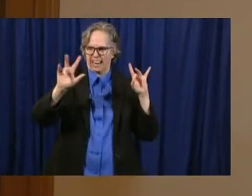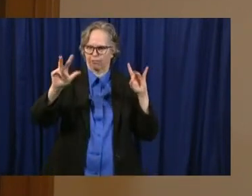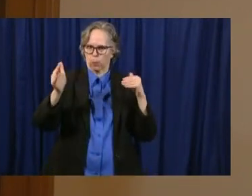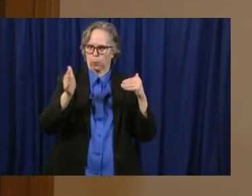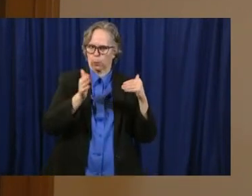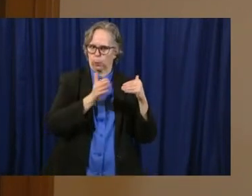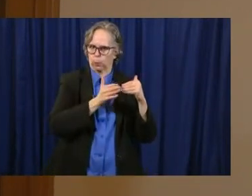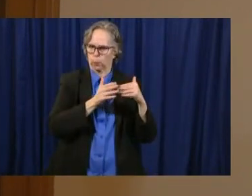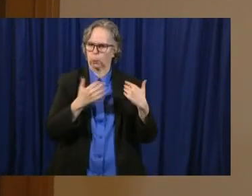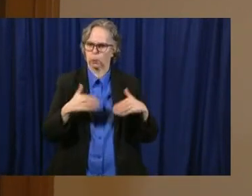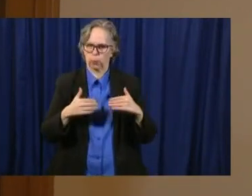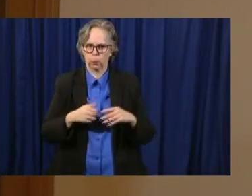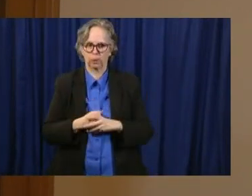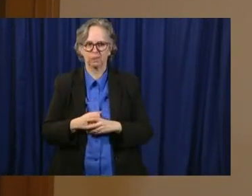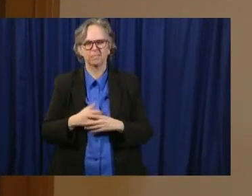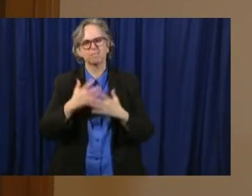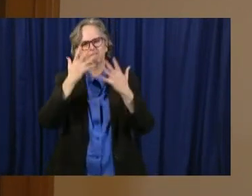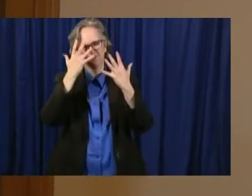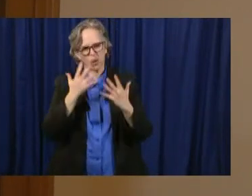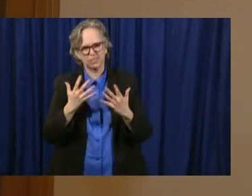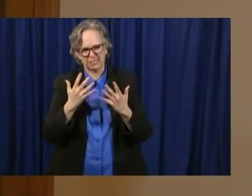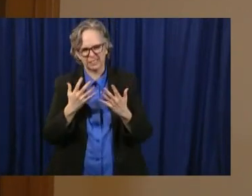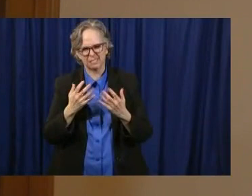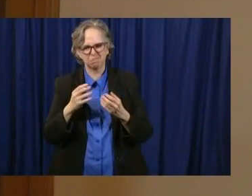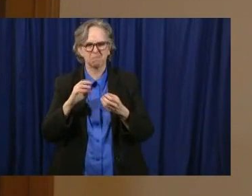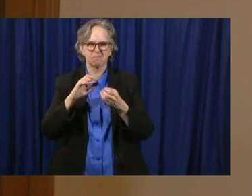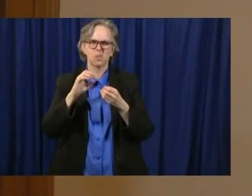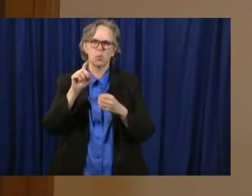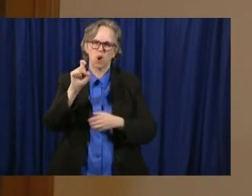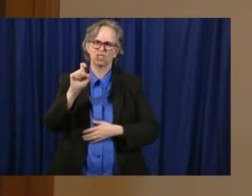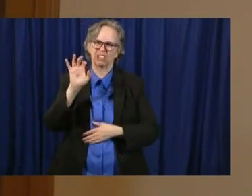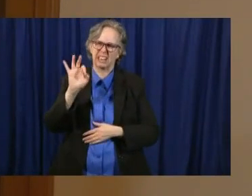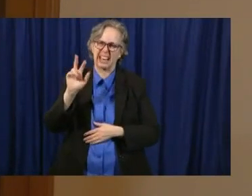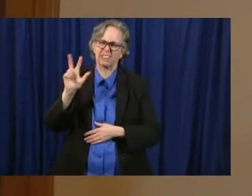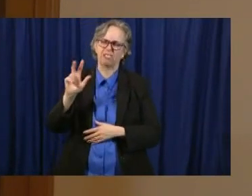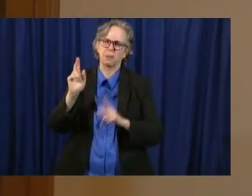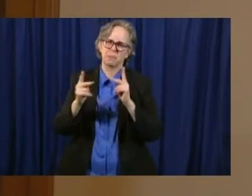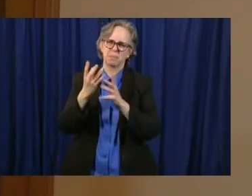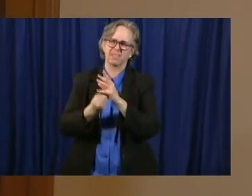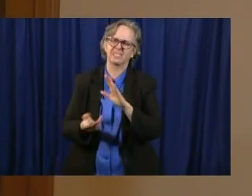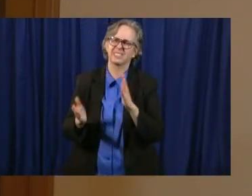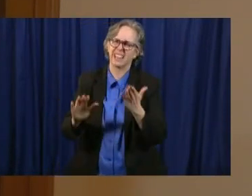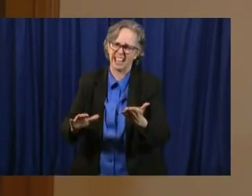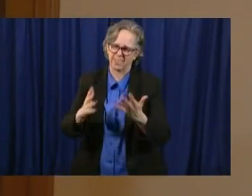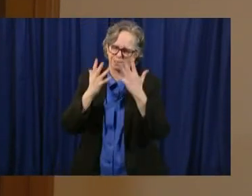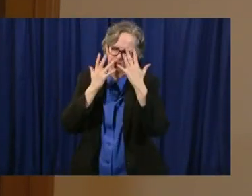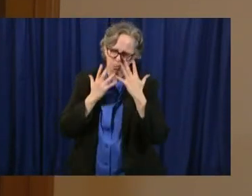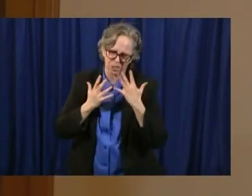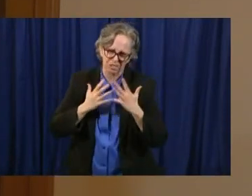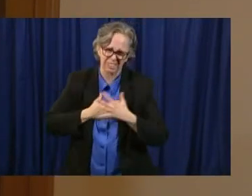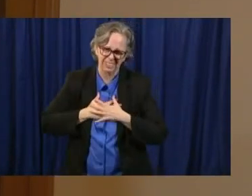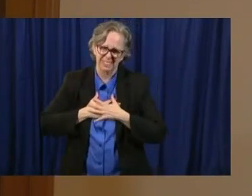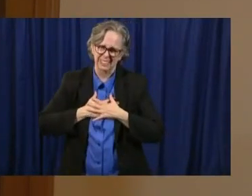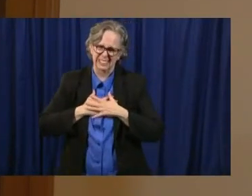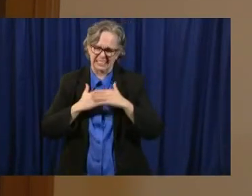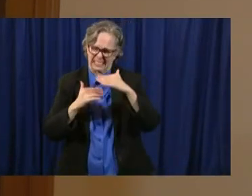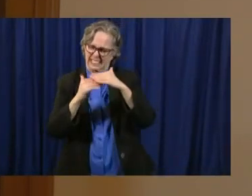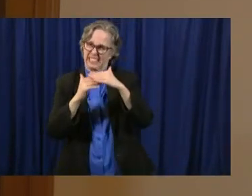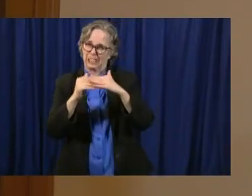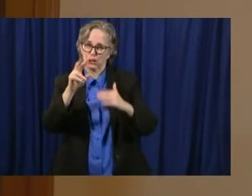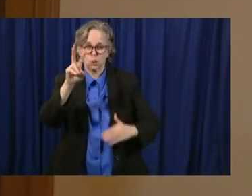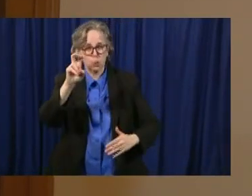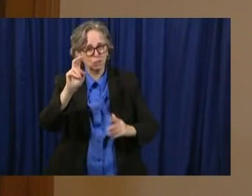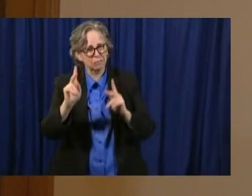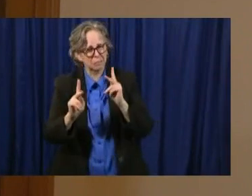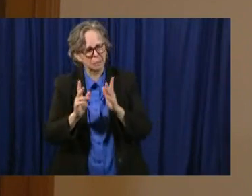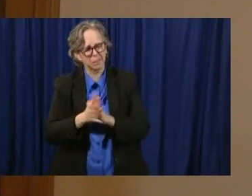know, the death numbers are climbing in Ohio. We are at 193, approaching the 200 mark. And